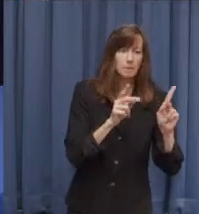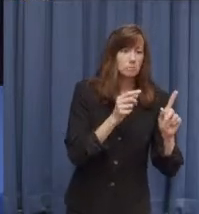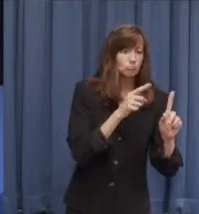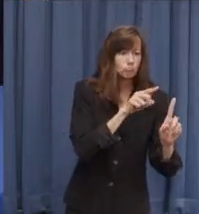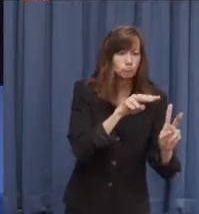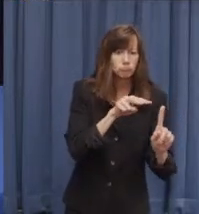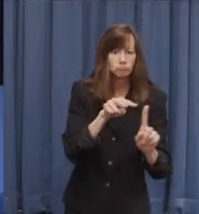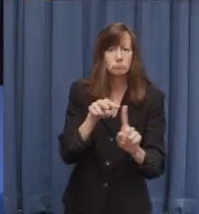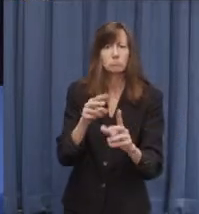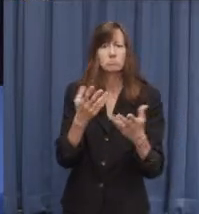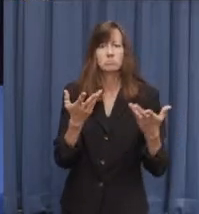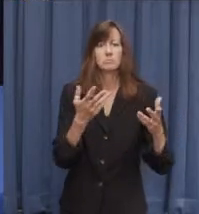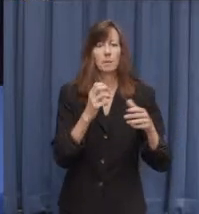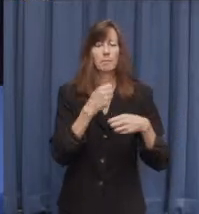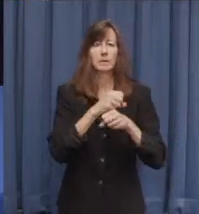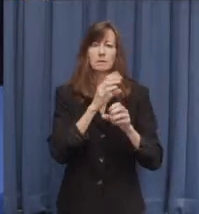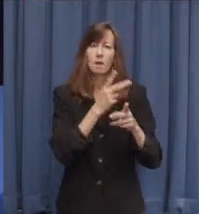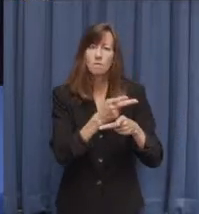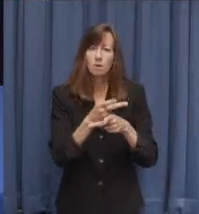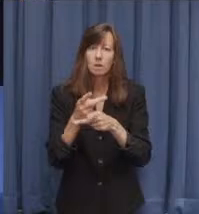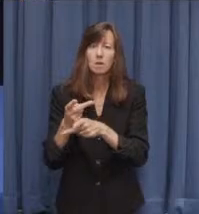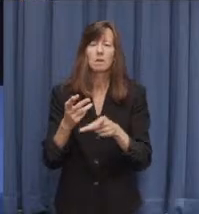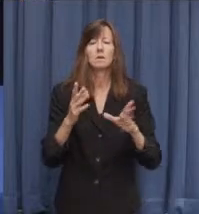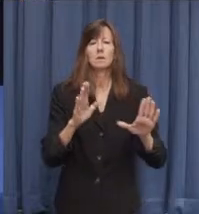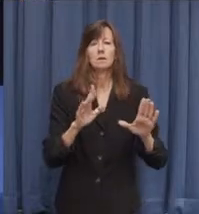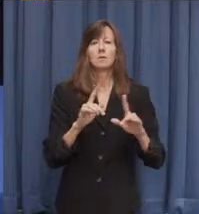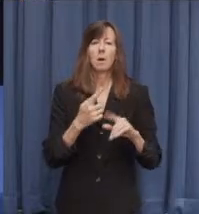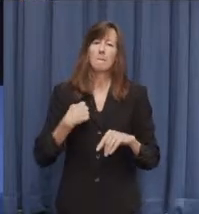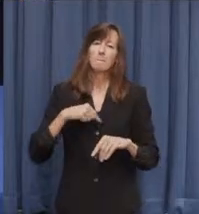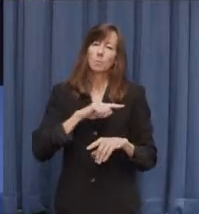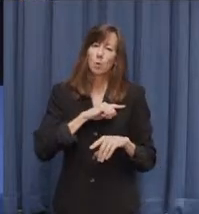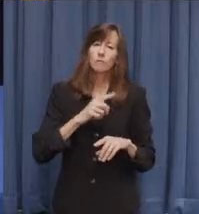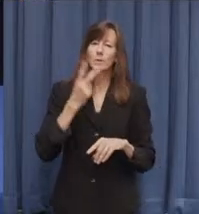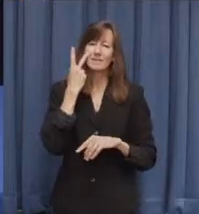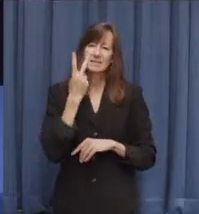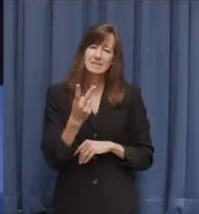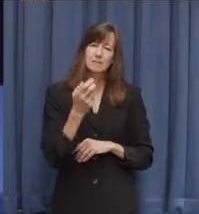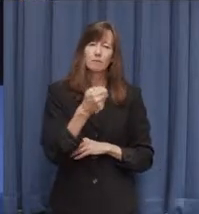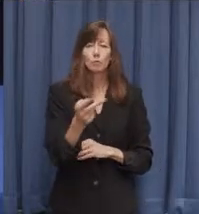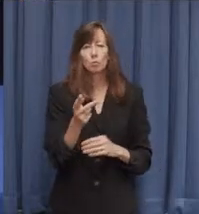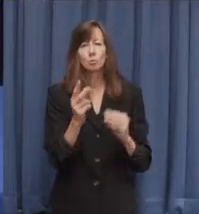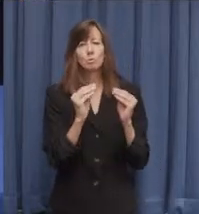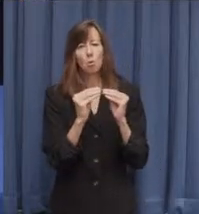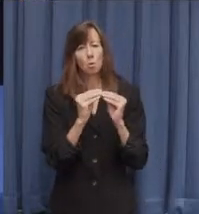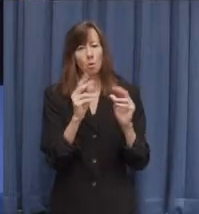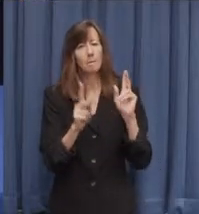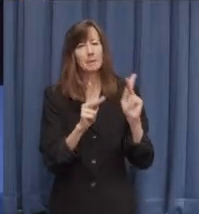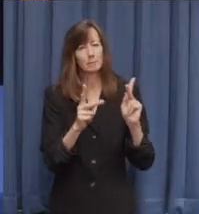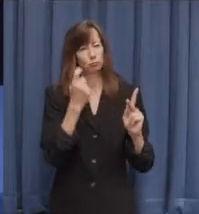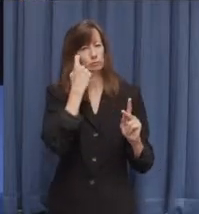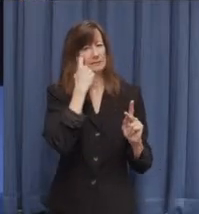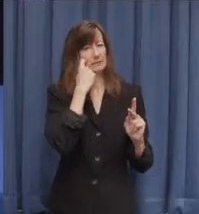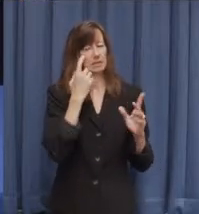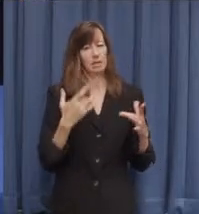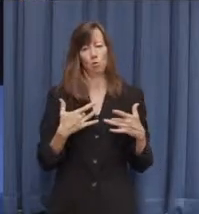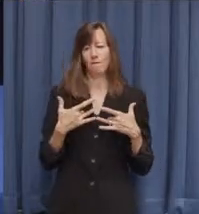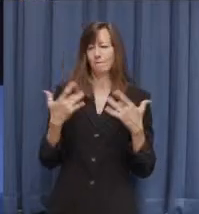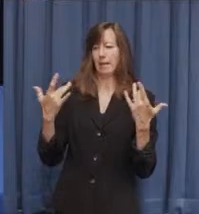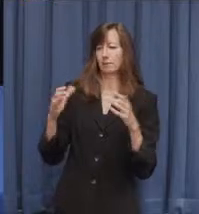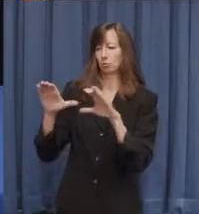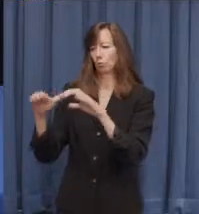weeks, as we have unfortunately started to see a few additional folks or groups or events that in some cases